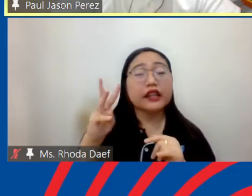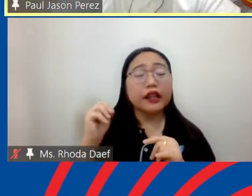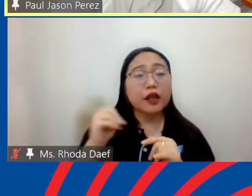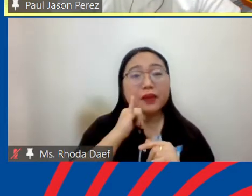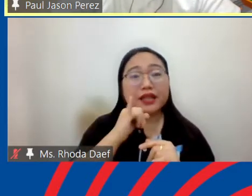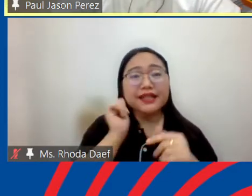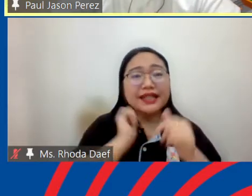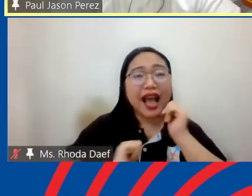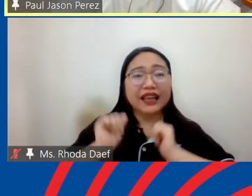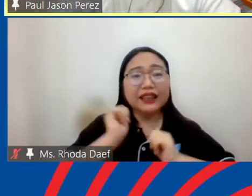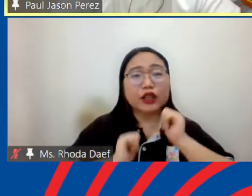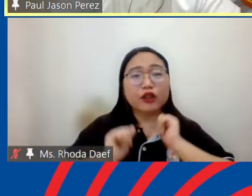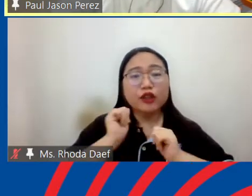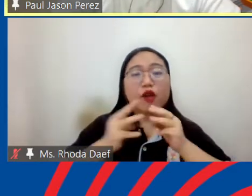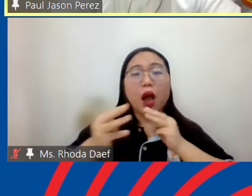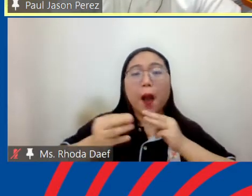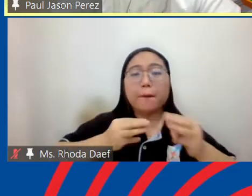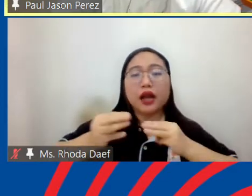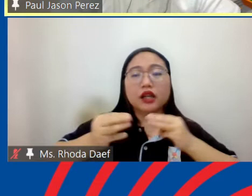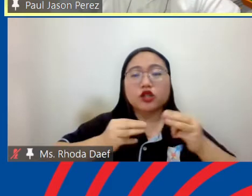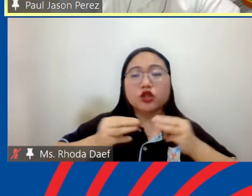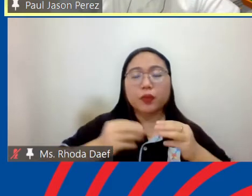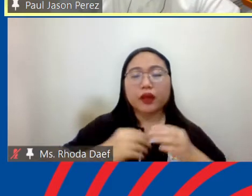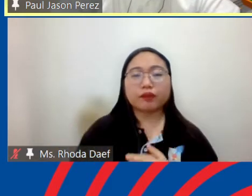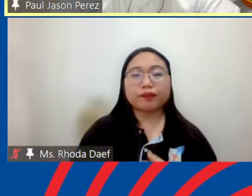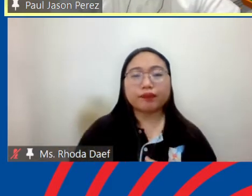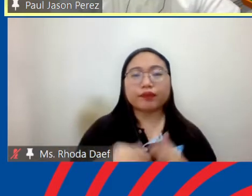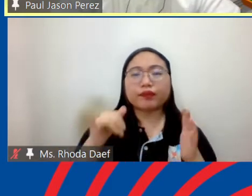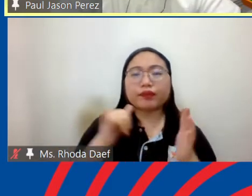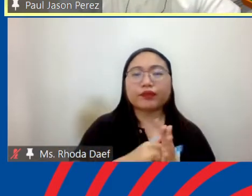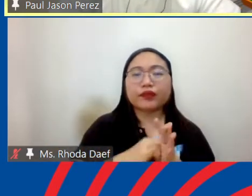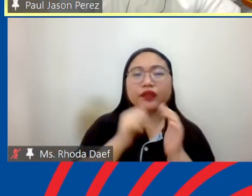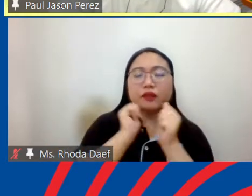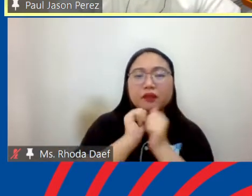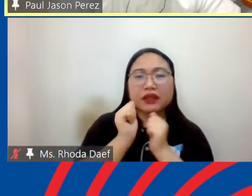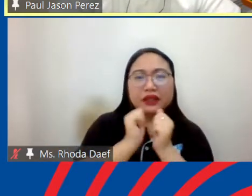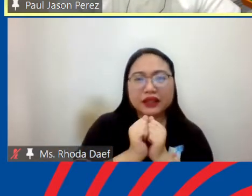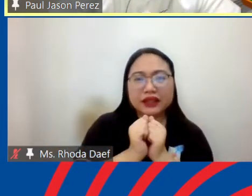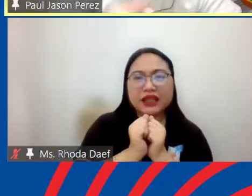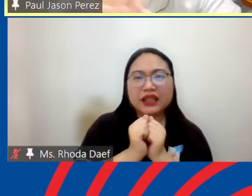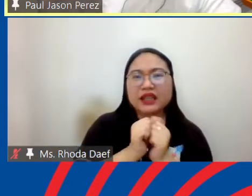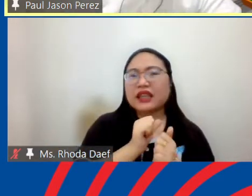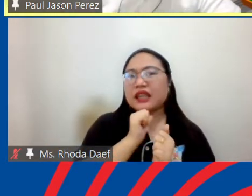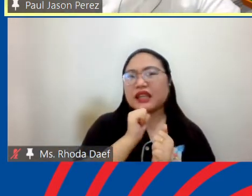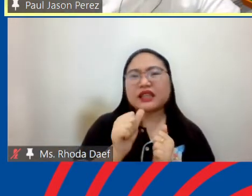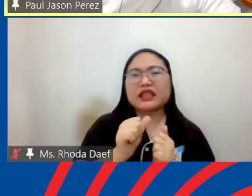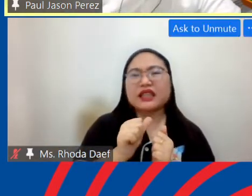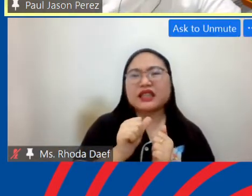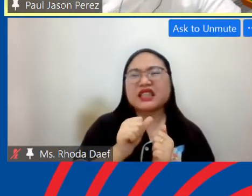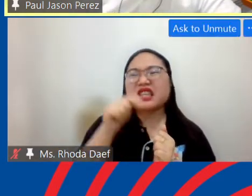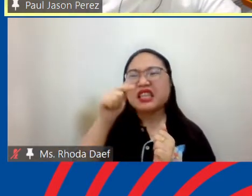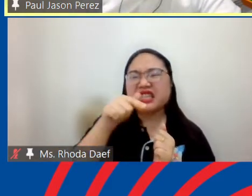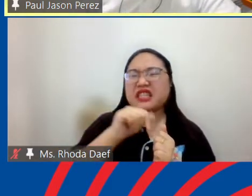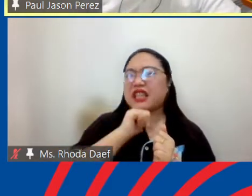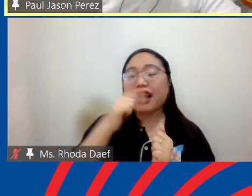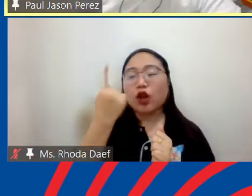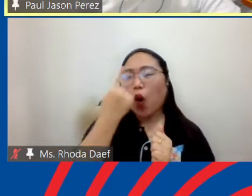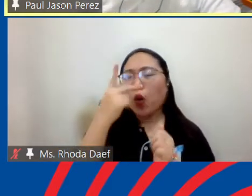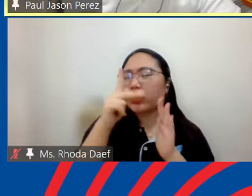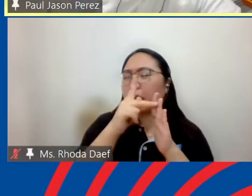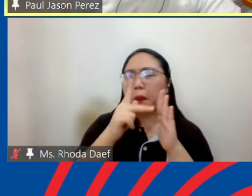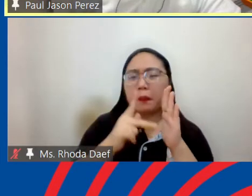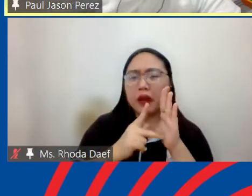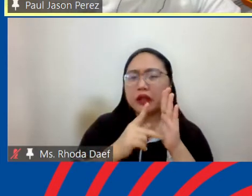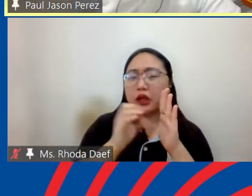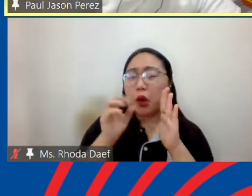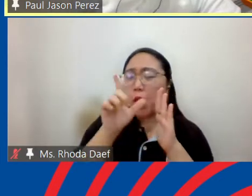active management. No? So that means hindi lang po siya basta policy that you will create,